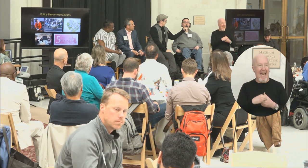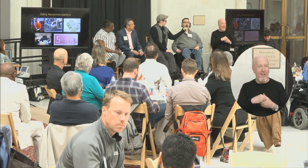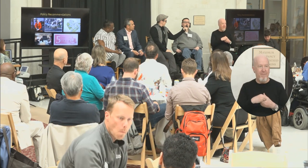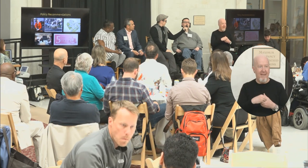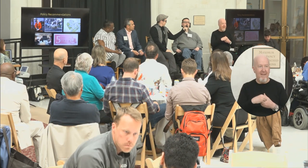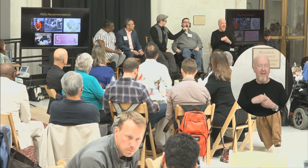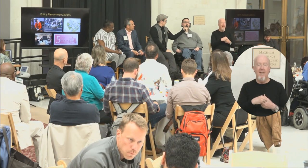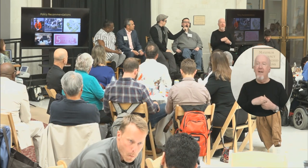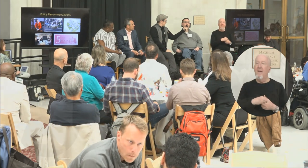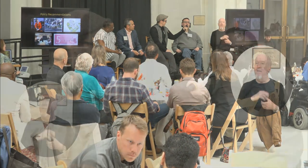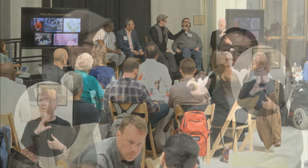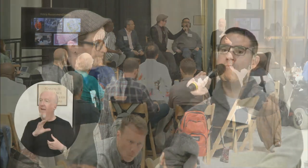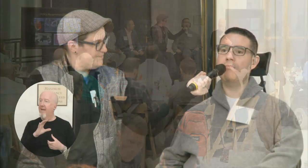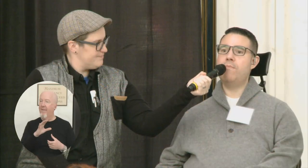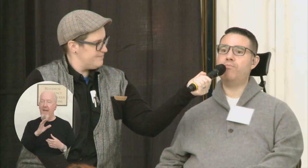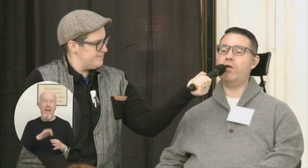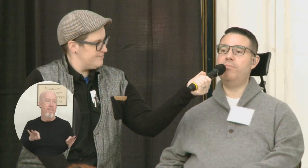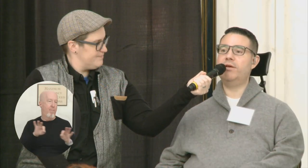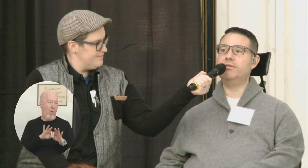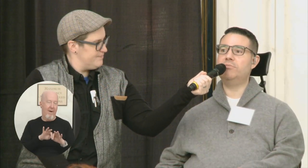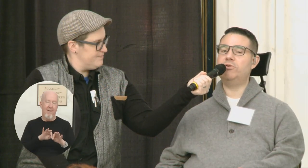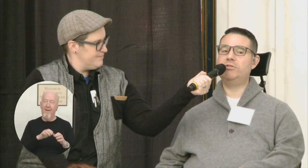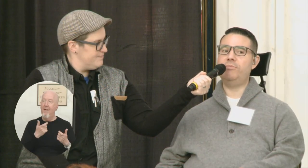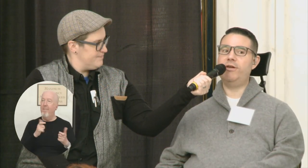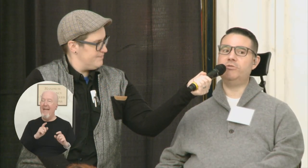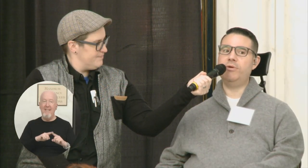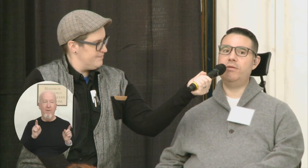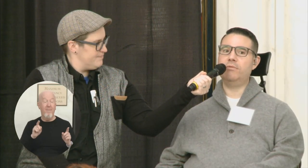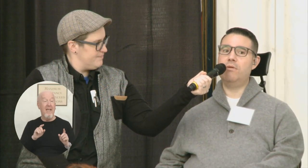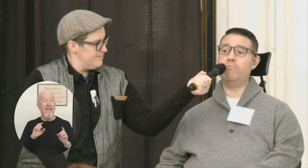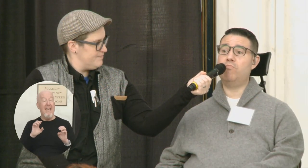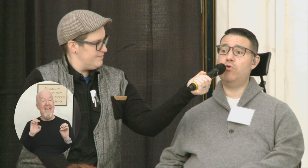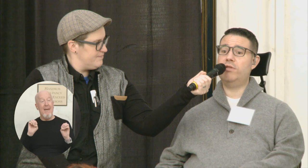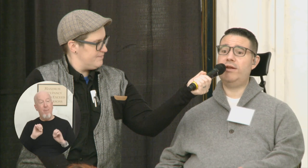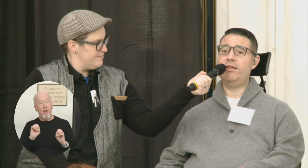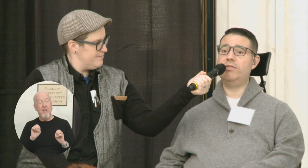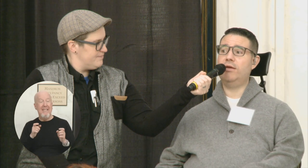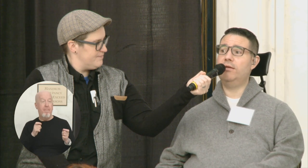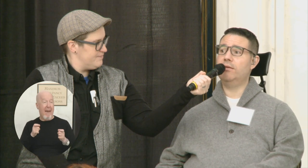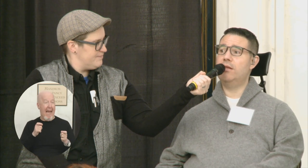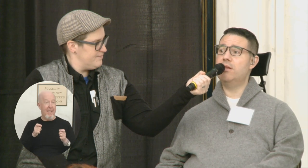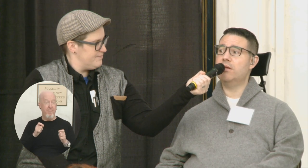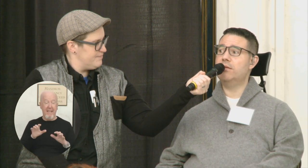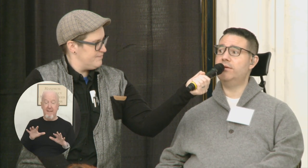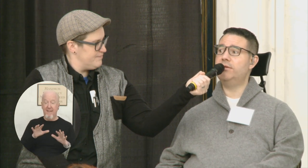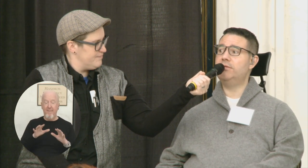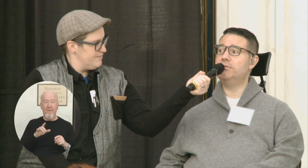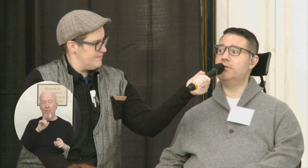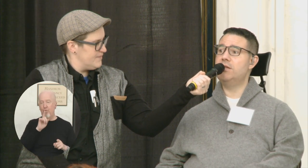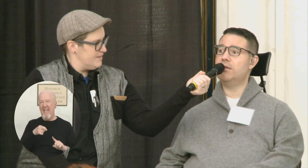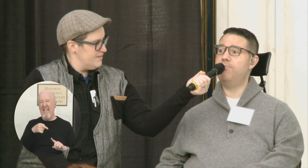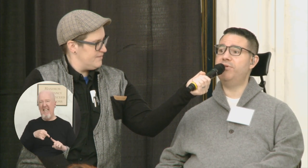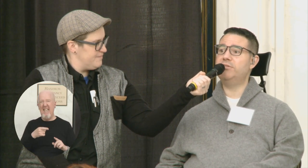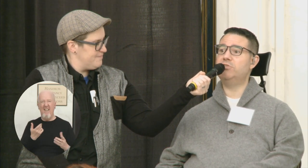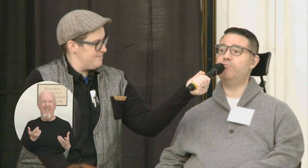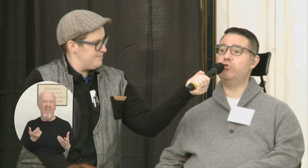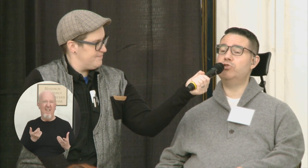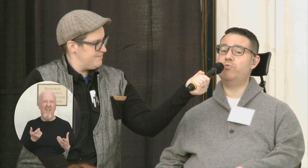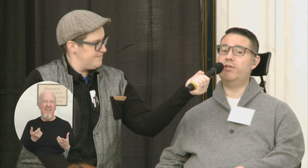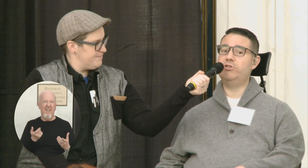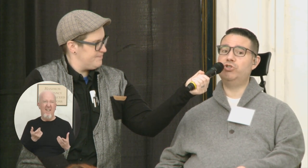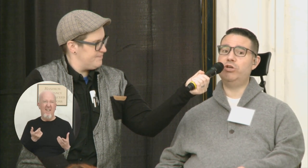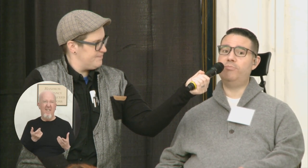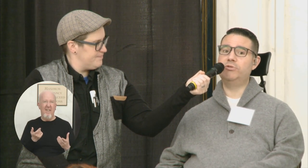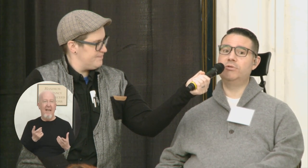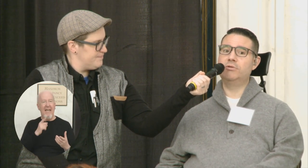difference in the world. Right, because emergency management, more than anything, is a business of